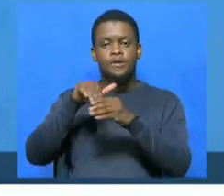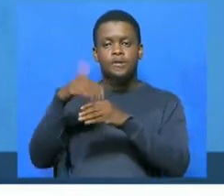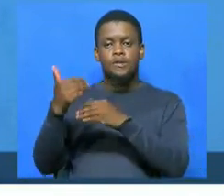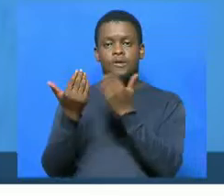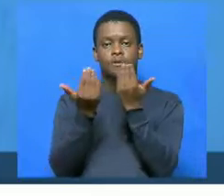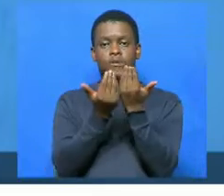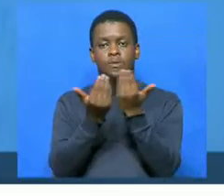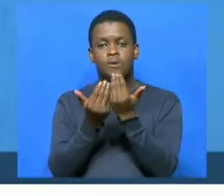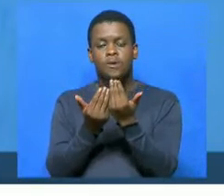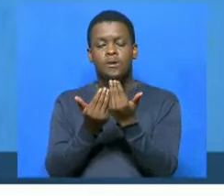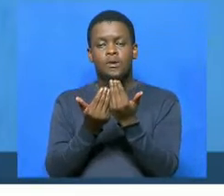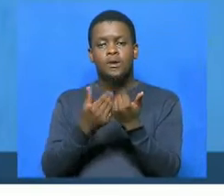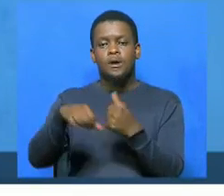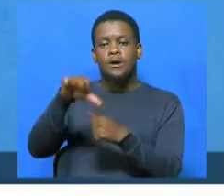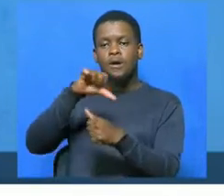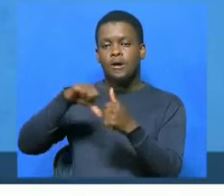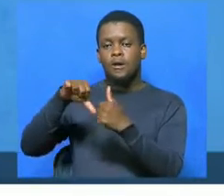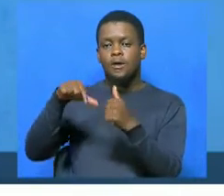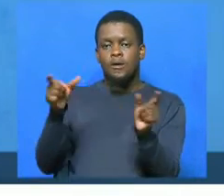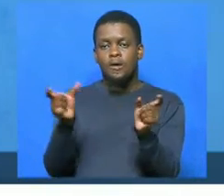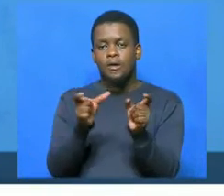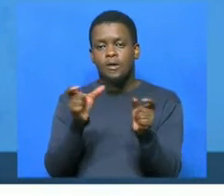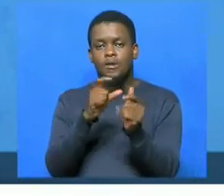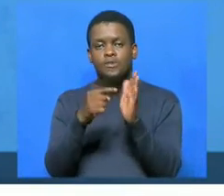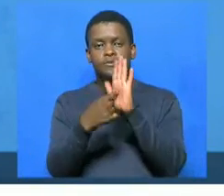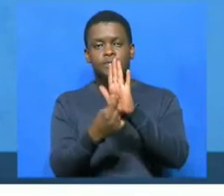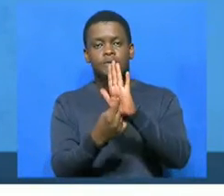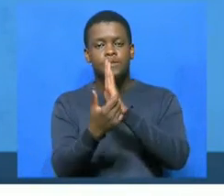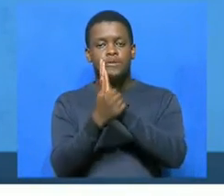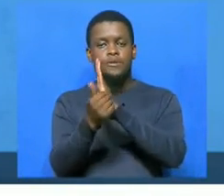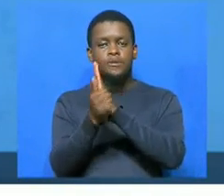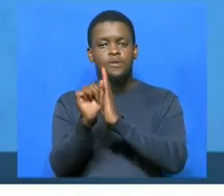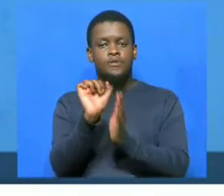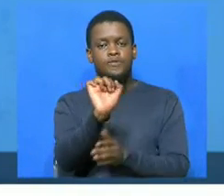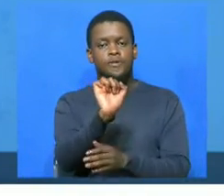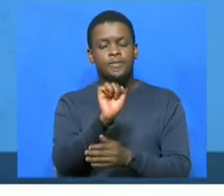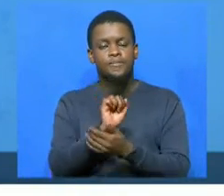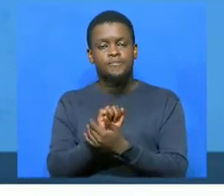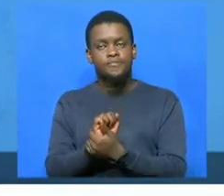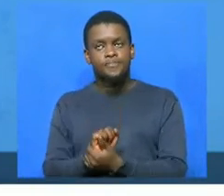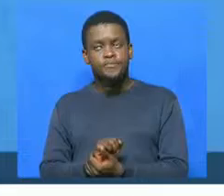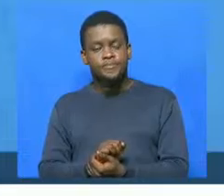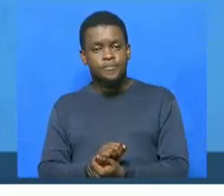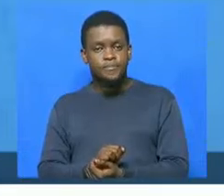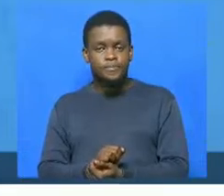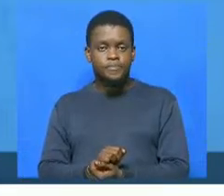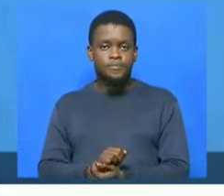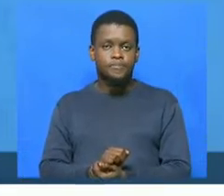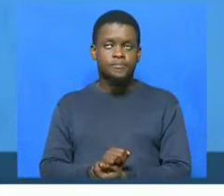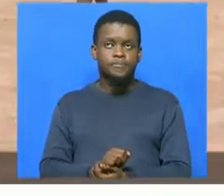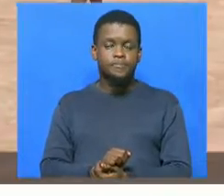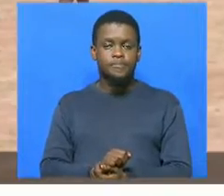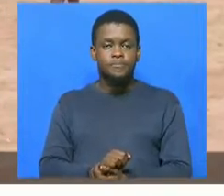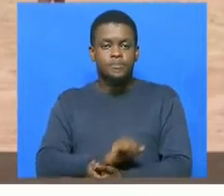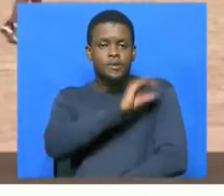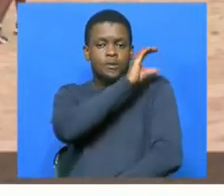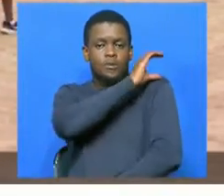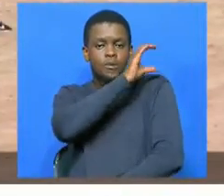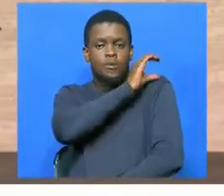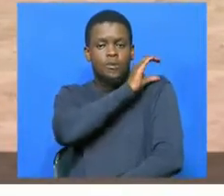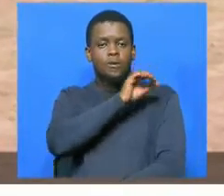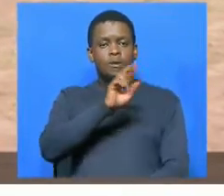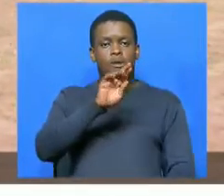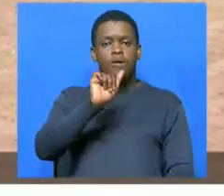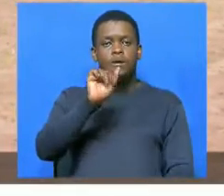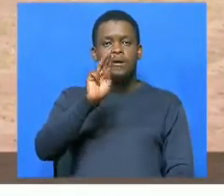have interest in athletics to explore their talent. Let's compile this report. Coach Ramonso said the